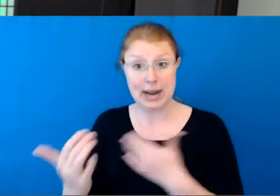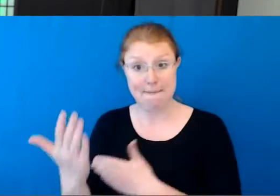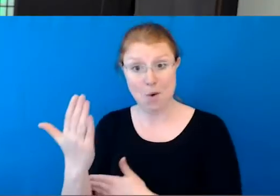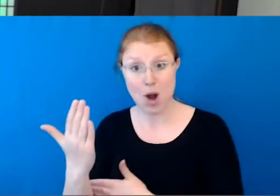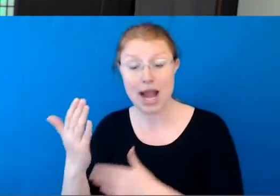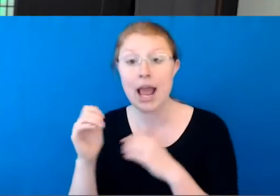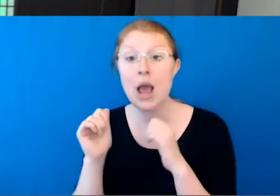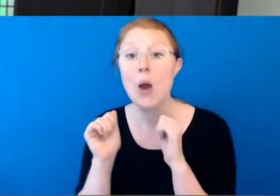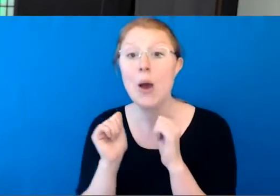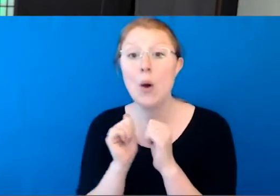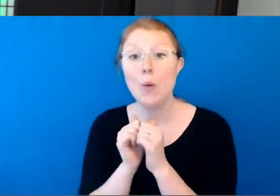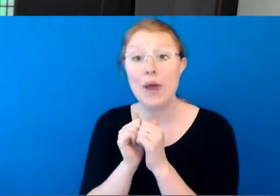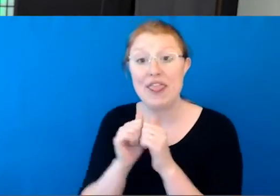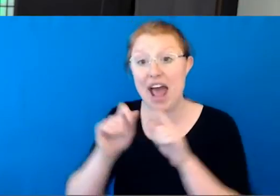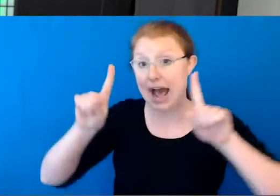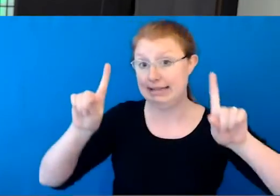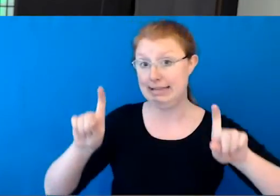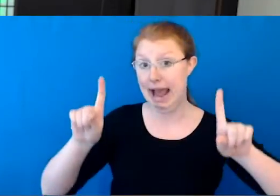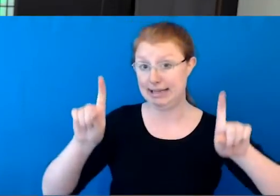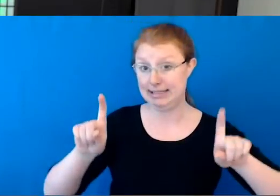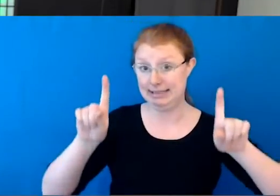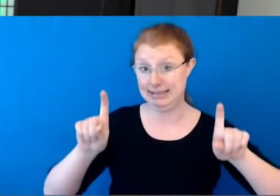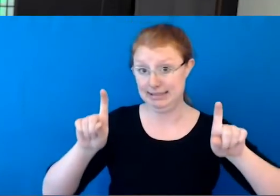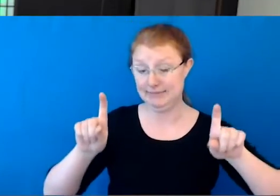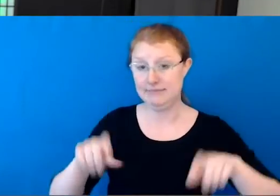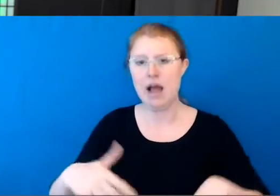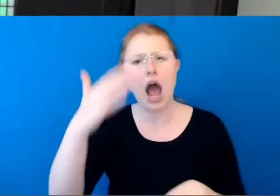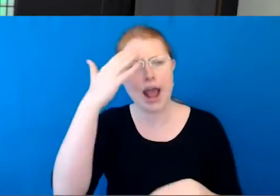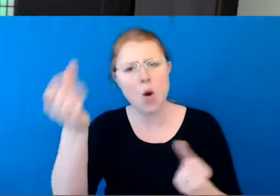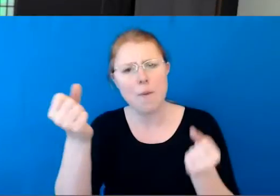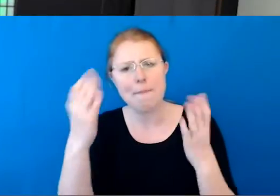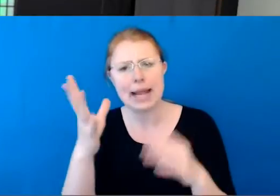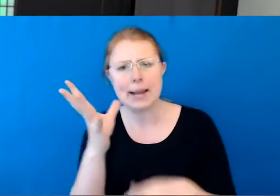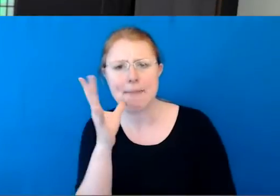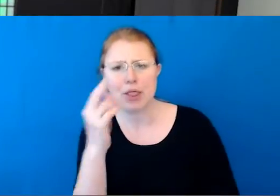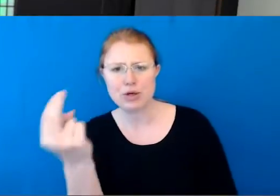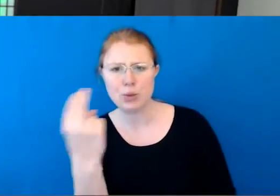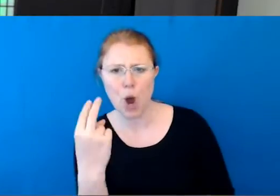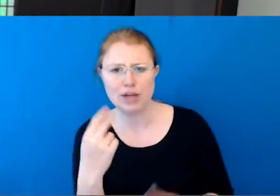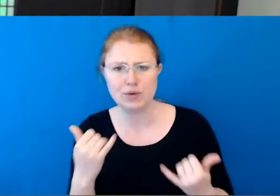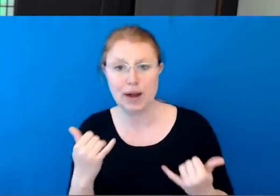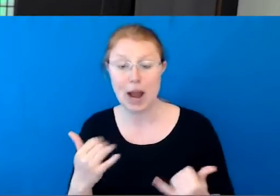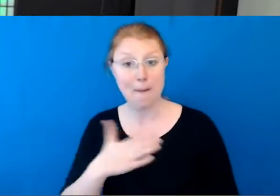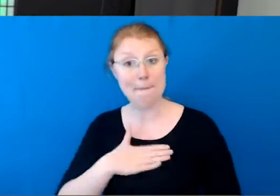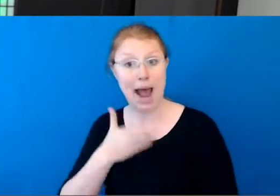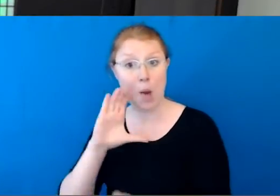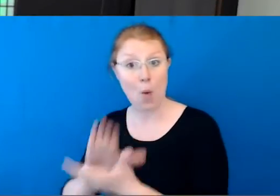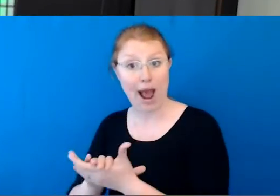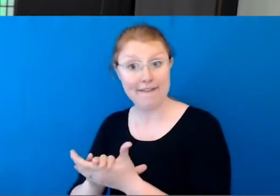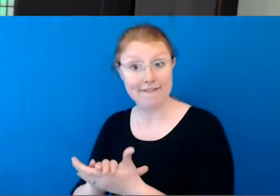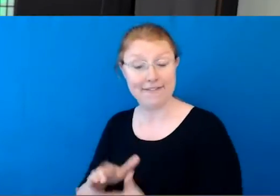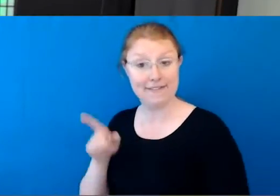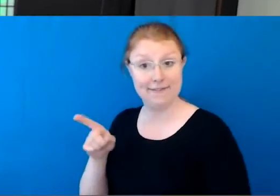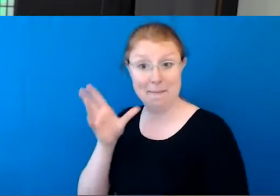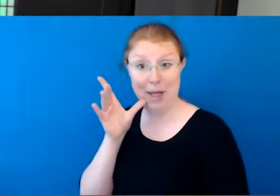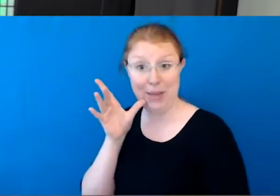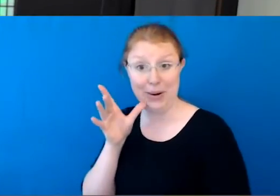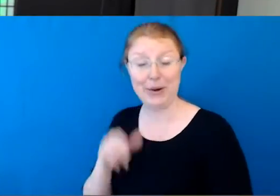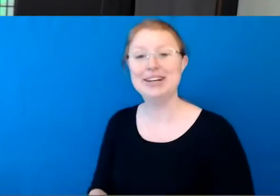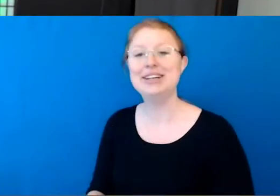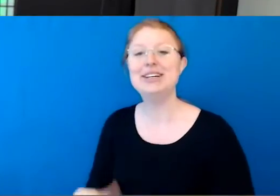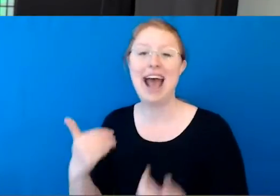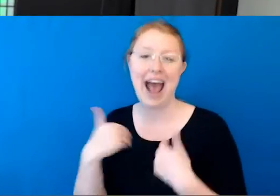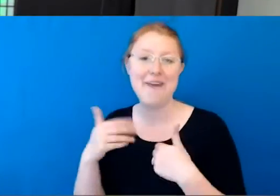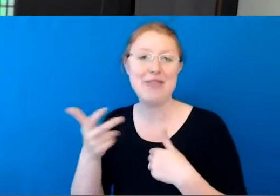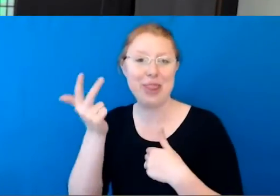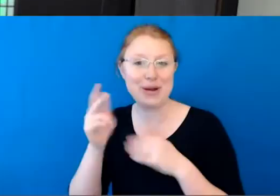little a test. Now, I know that there are a lot of moms out there. My wife is one, the mother of